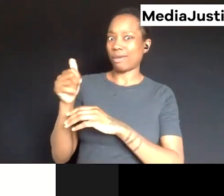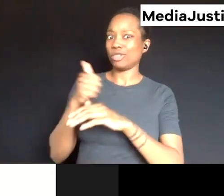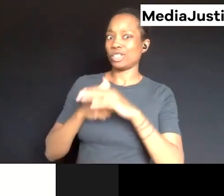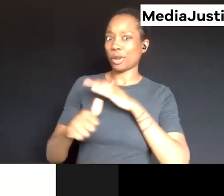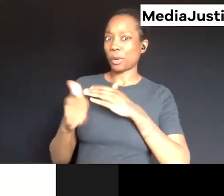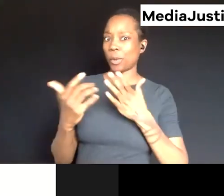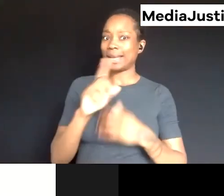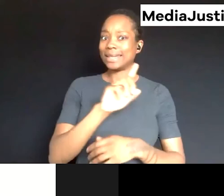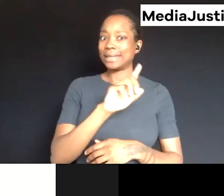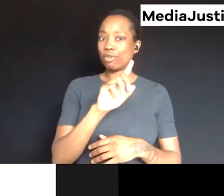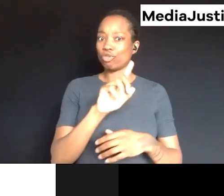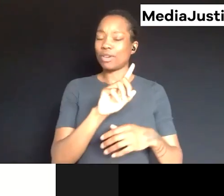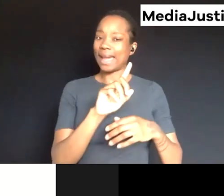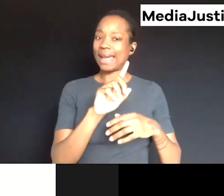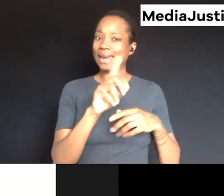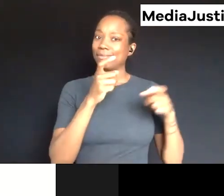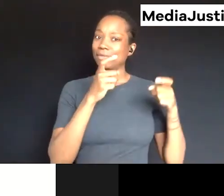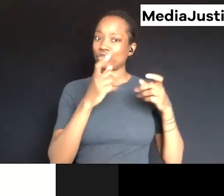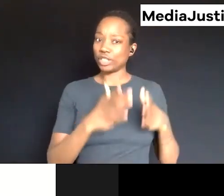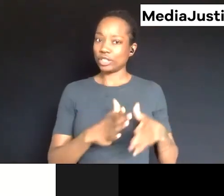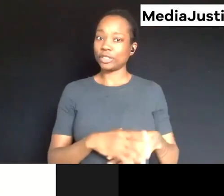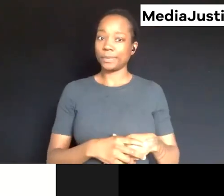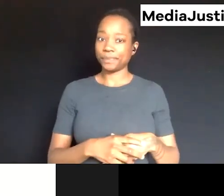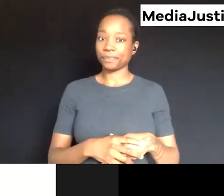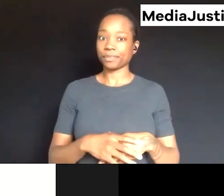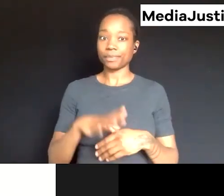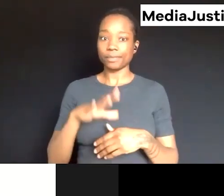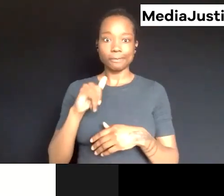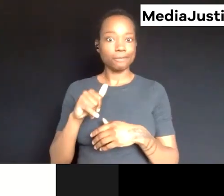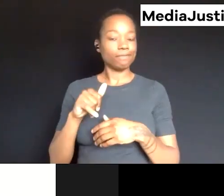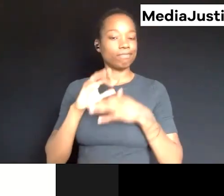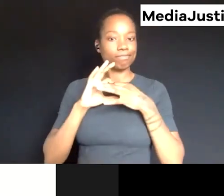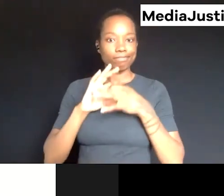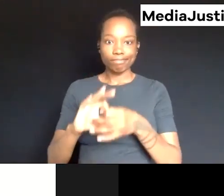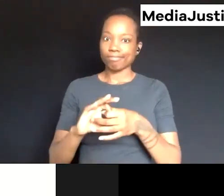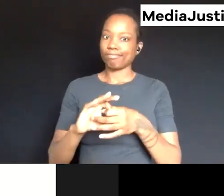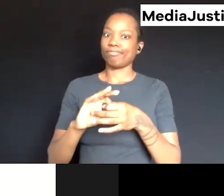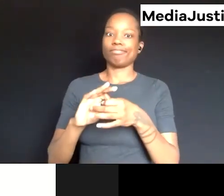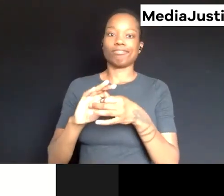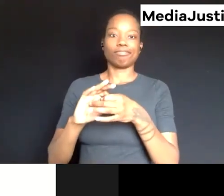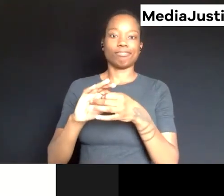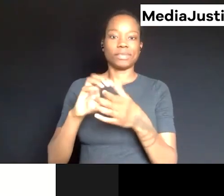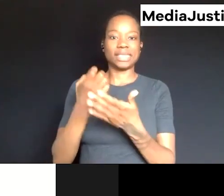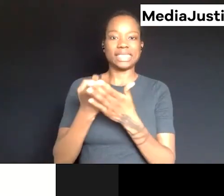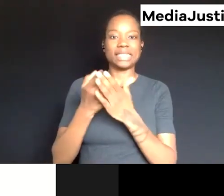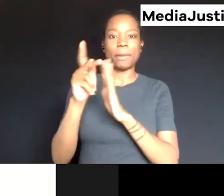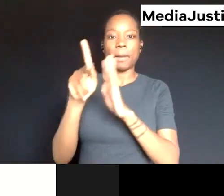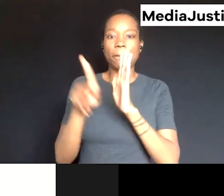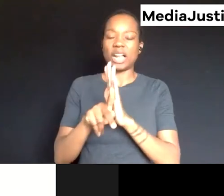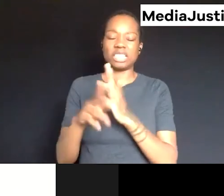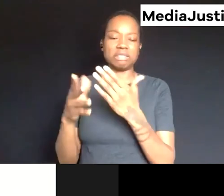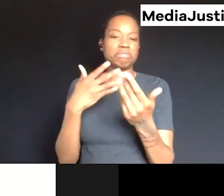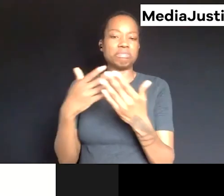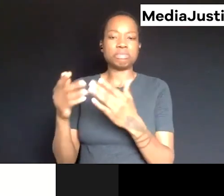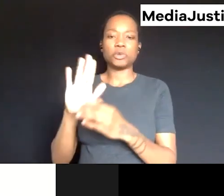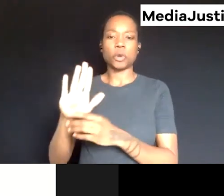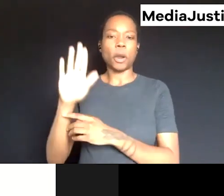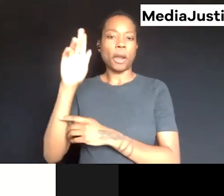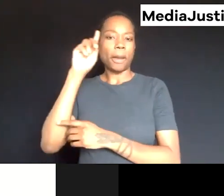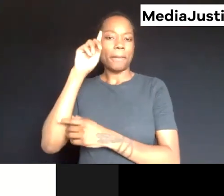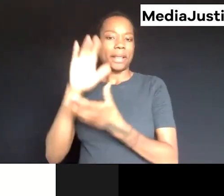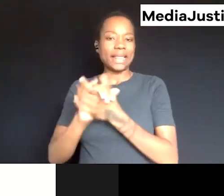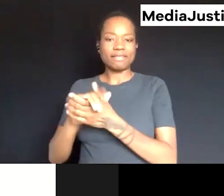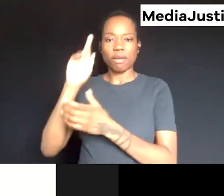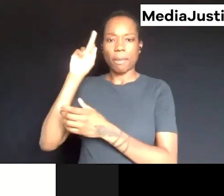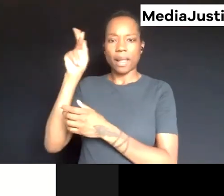economic policy across the political spectrum that allowed for the kind of wave of media consolidation